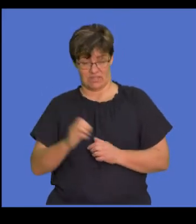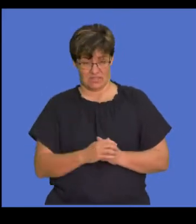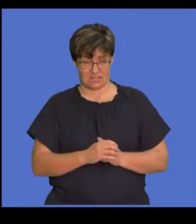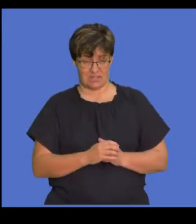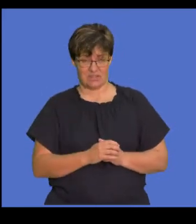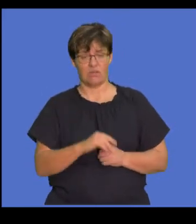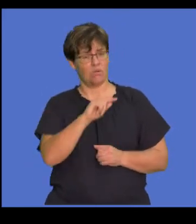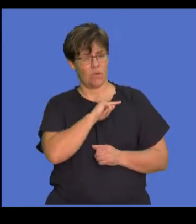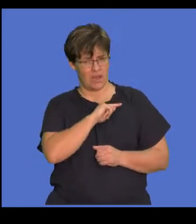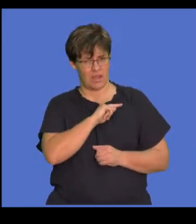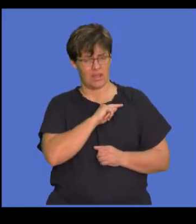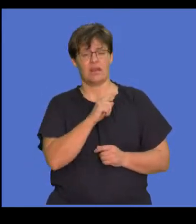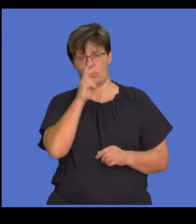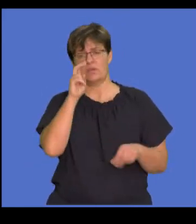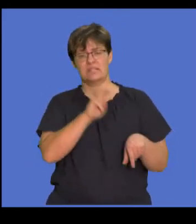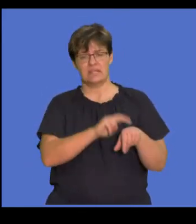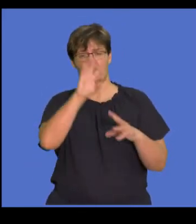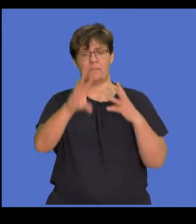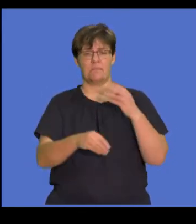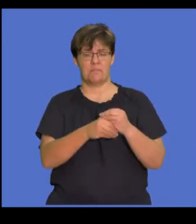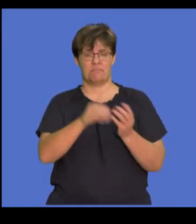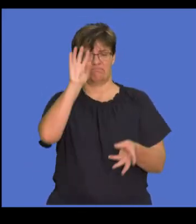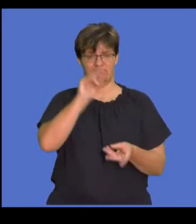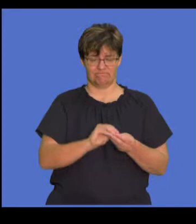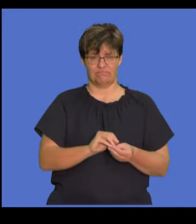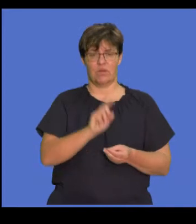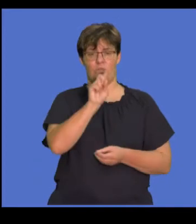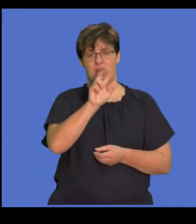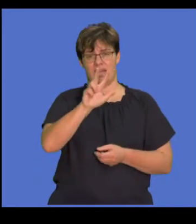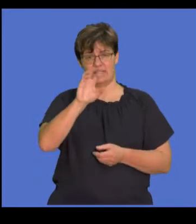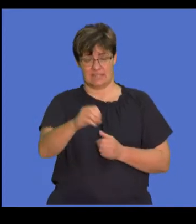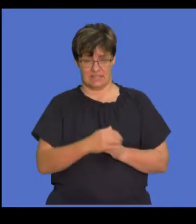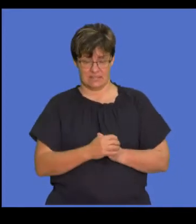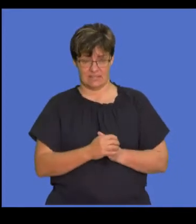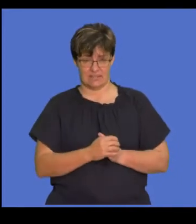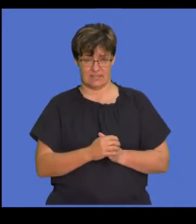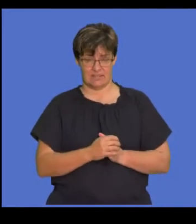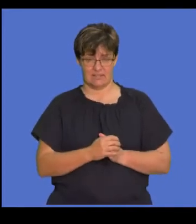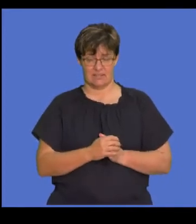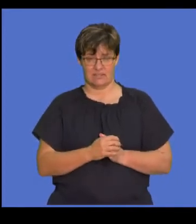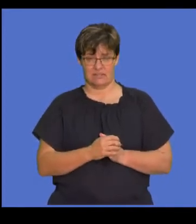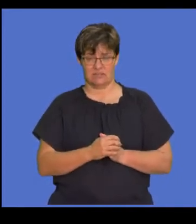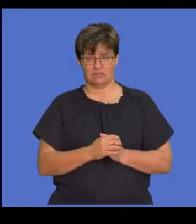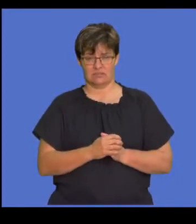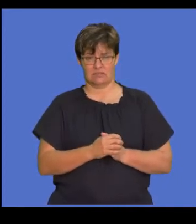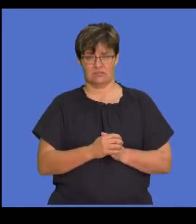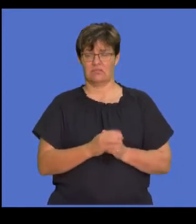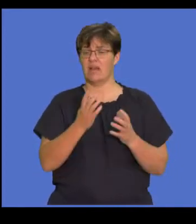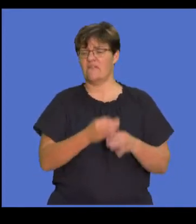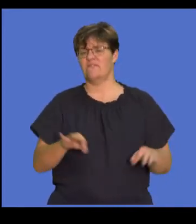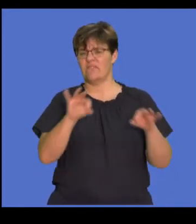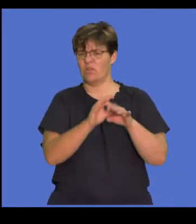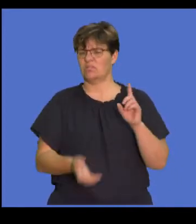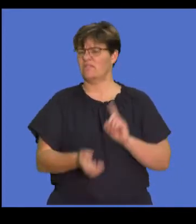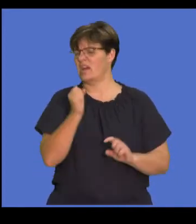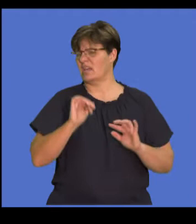degrees. Why? Because they need to add up to 180 degrees. And then to find these values that I have